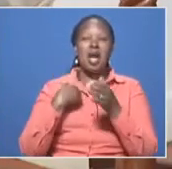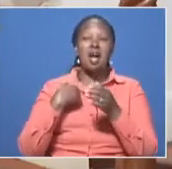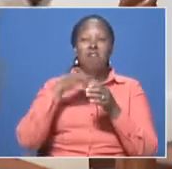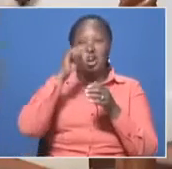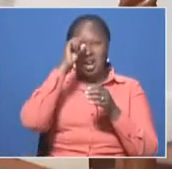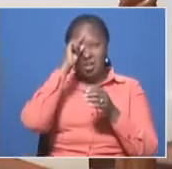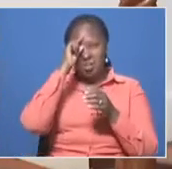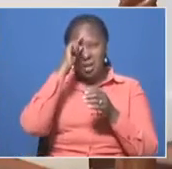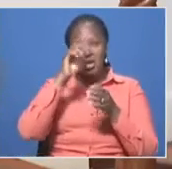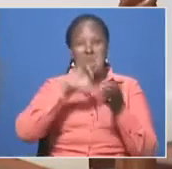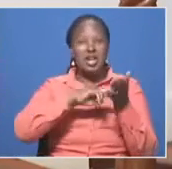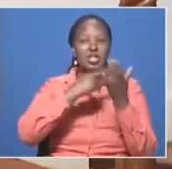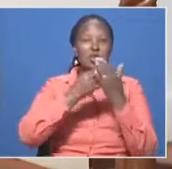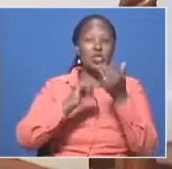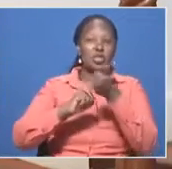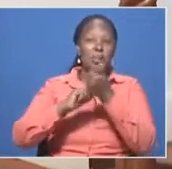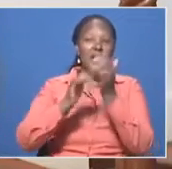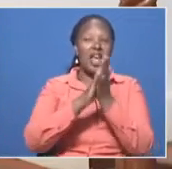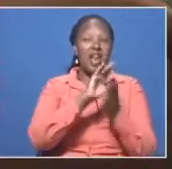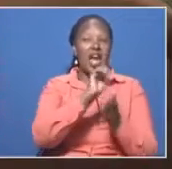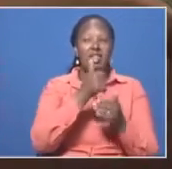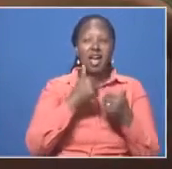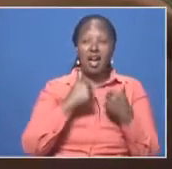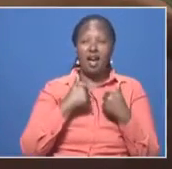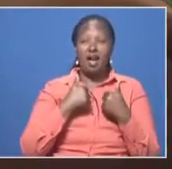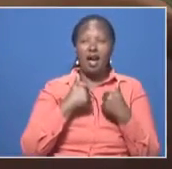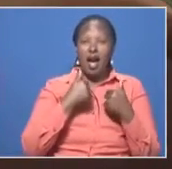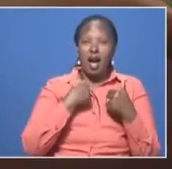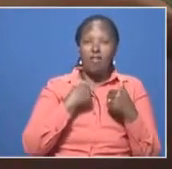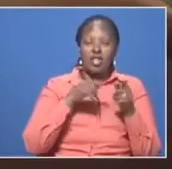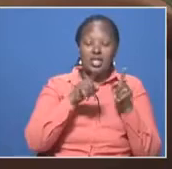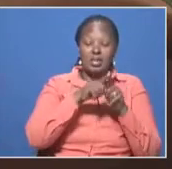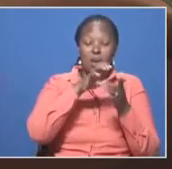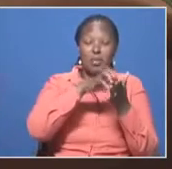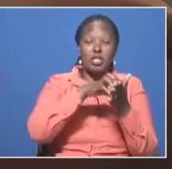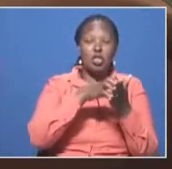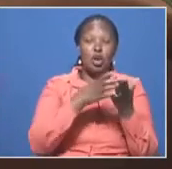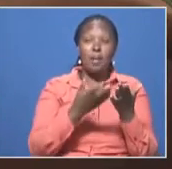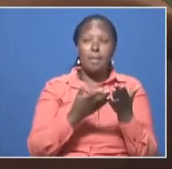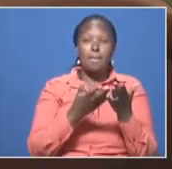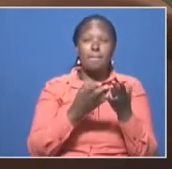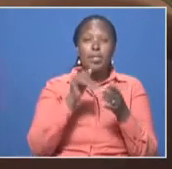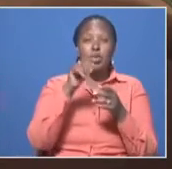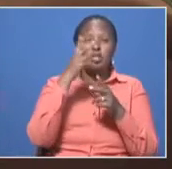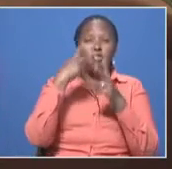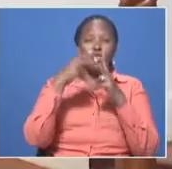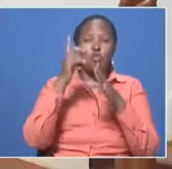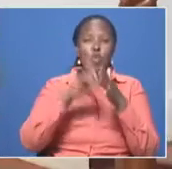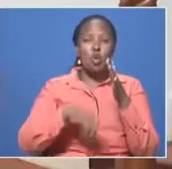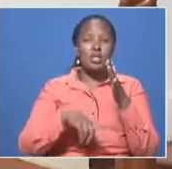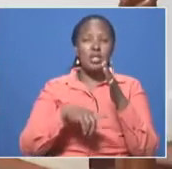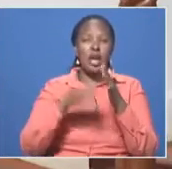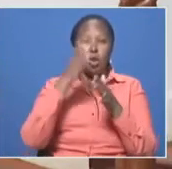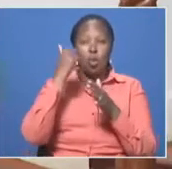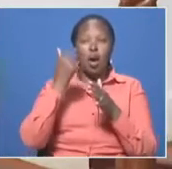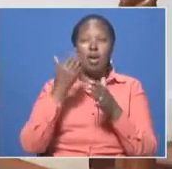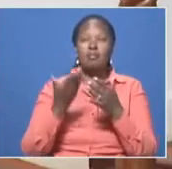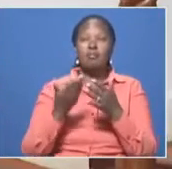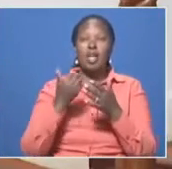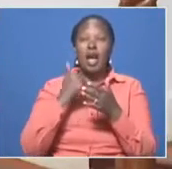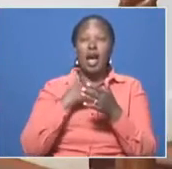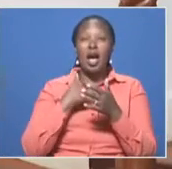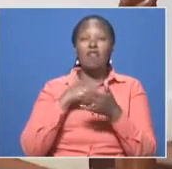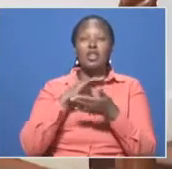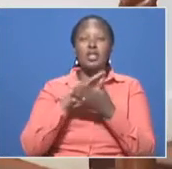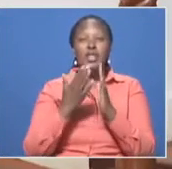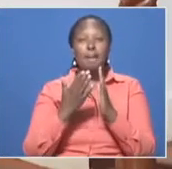out to support them, yet there are other women who've been in similar positions. What's your view? Because there seems to be